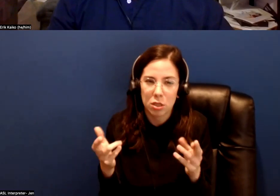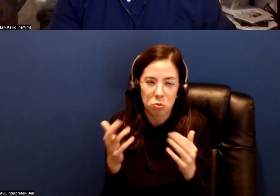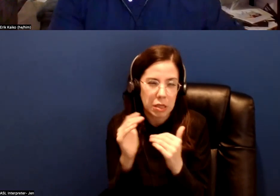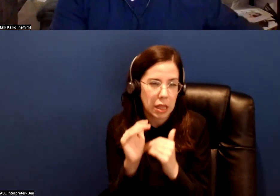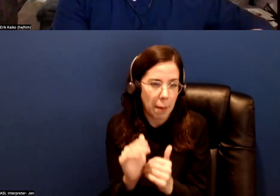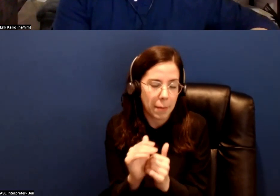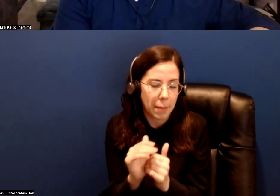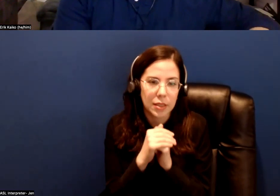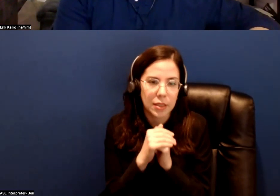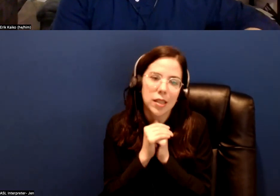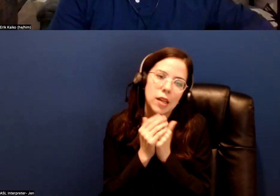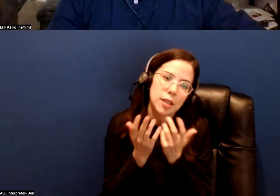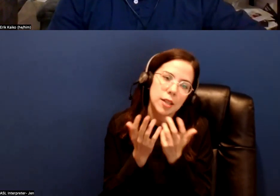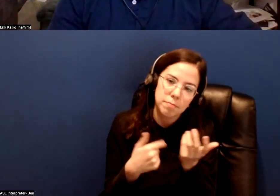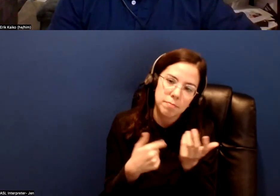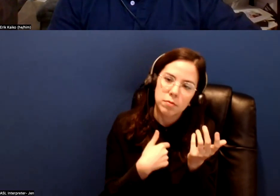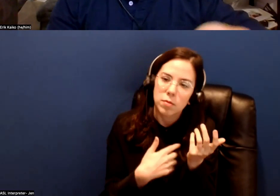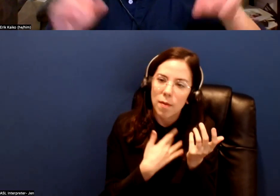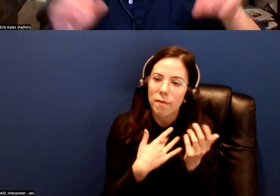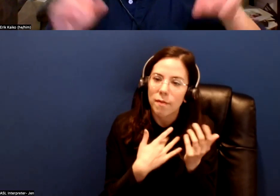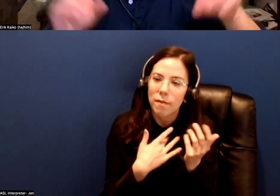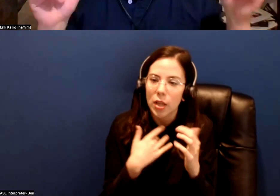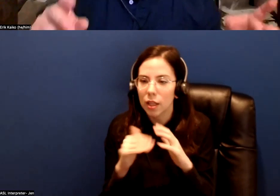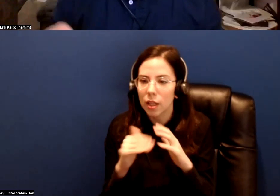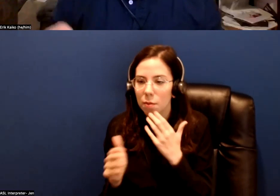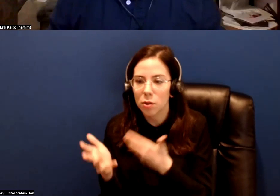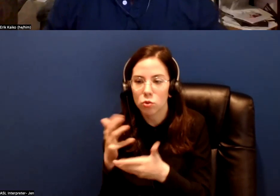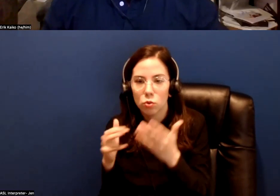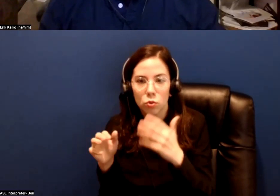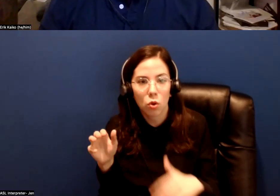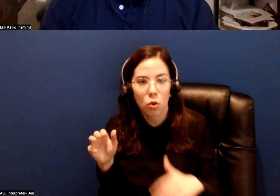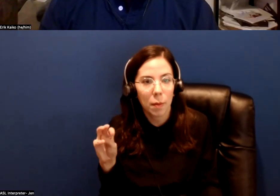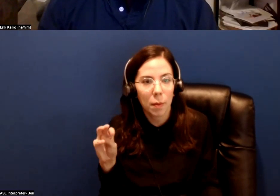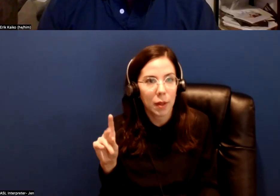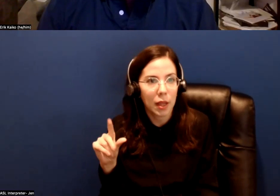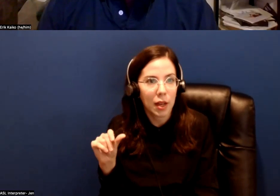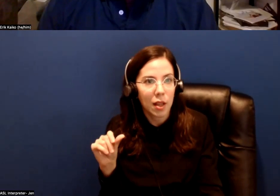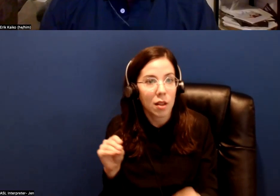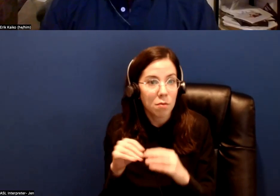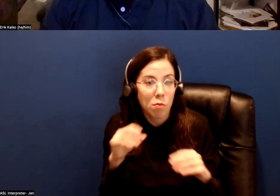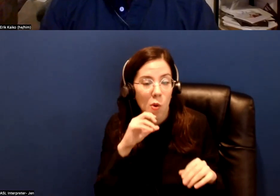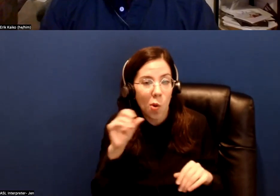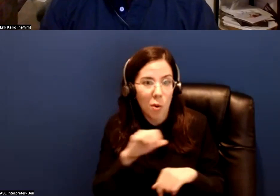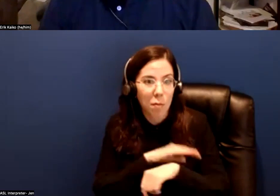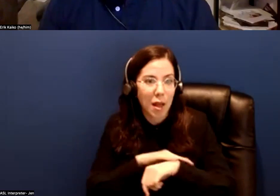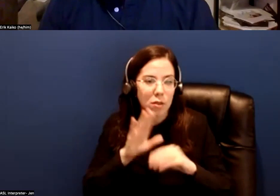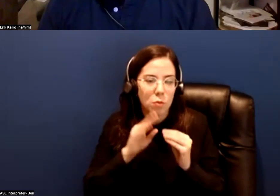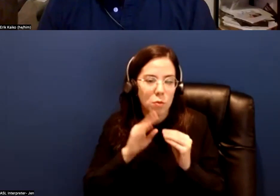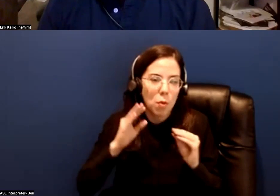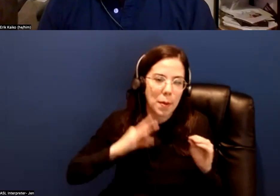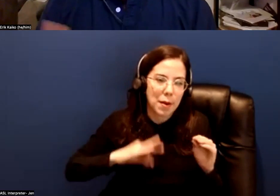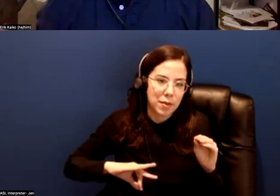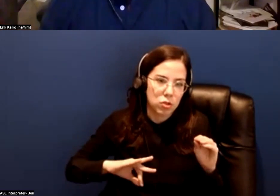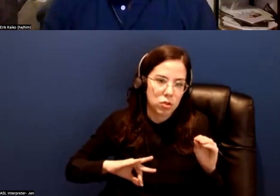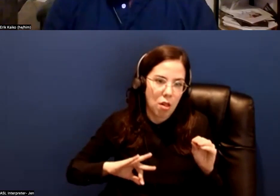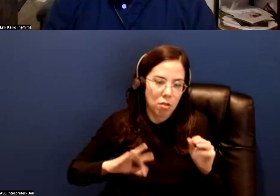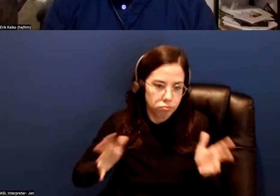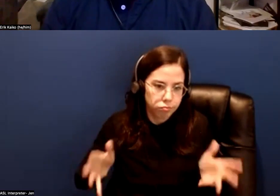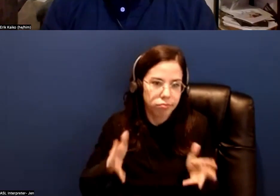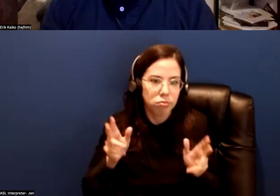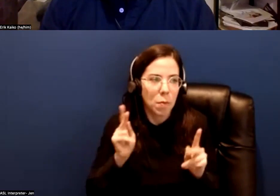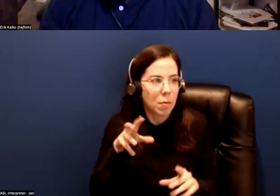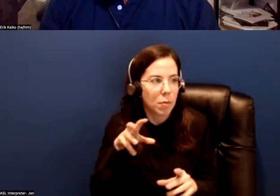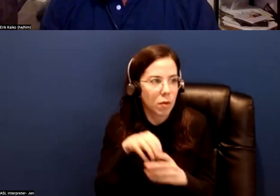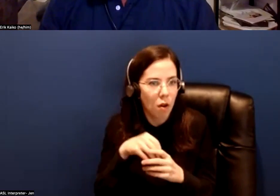that the social, the slightly older kind of platforms and outlets are going to do more for you in terms of getting people to engage with the company